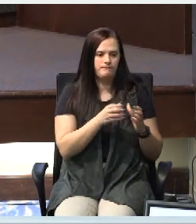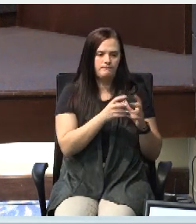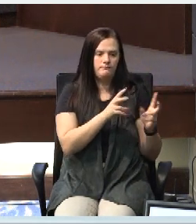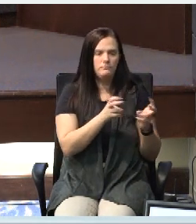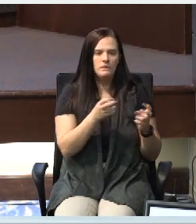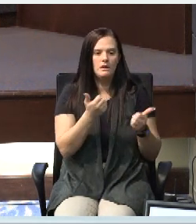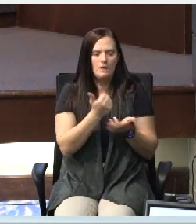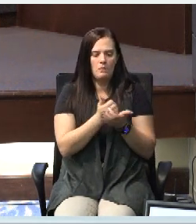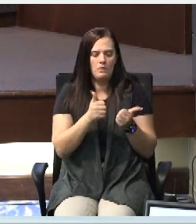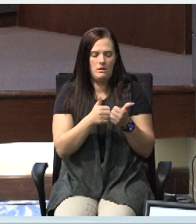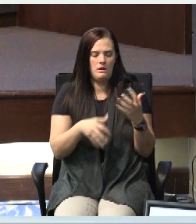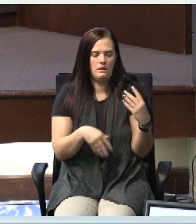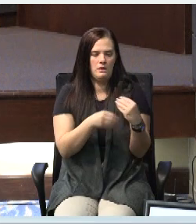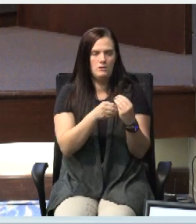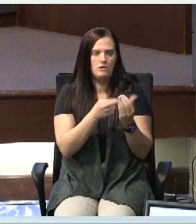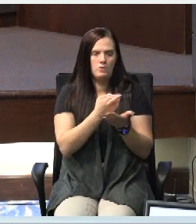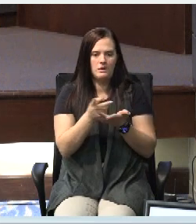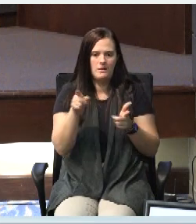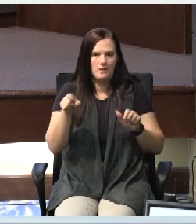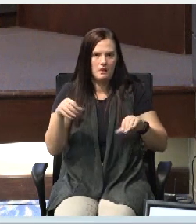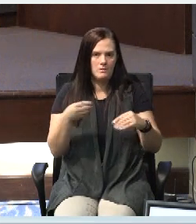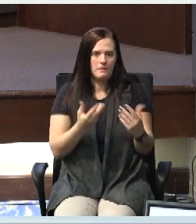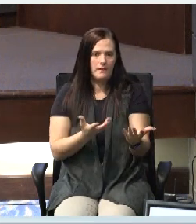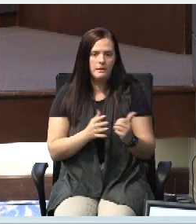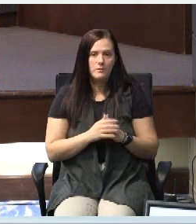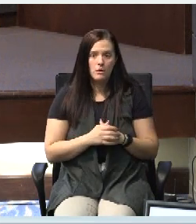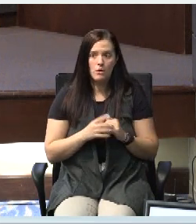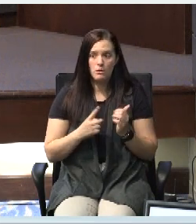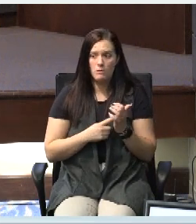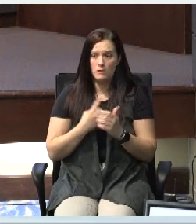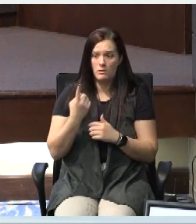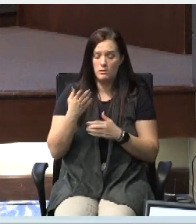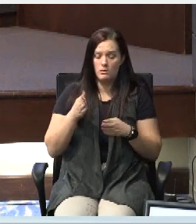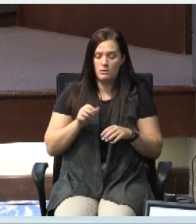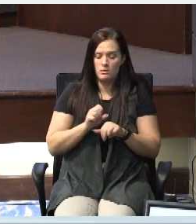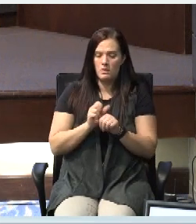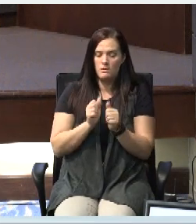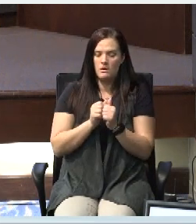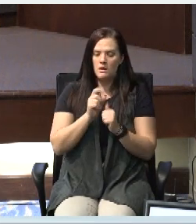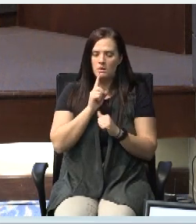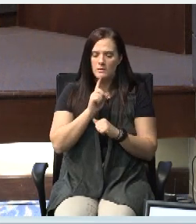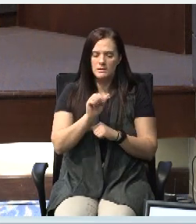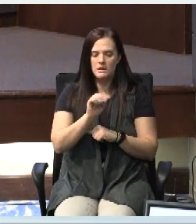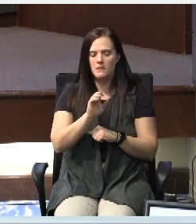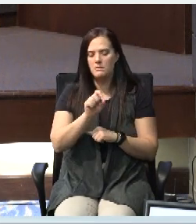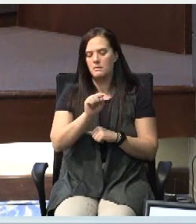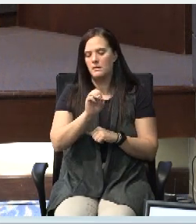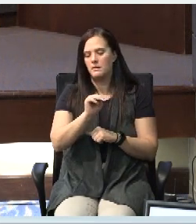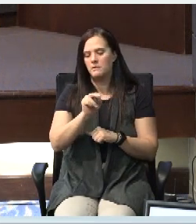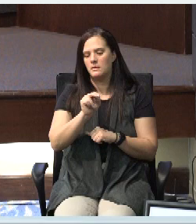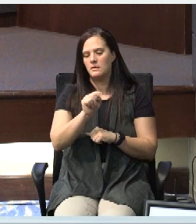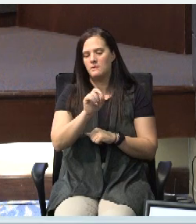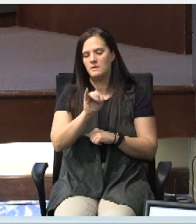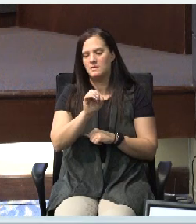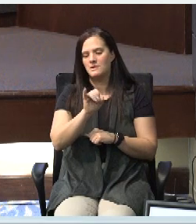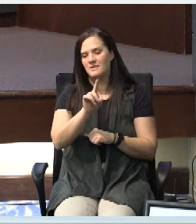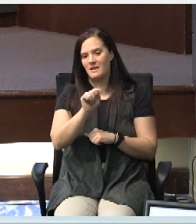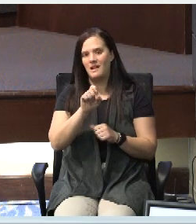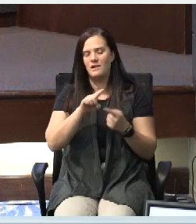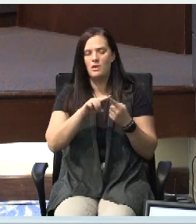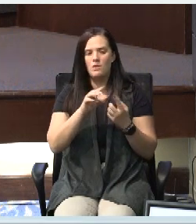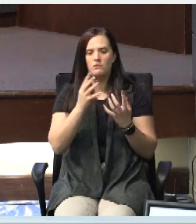additional resources they can provide. One such case we worked together was the abatement of a site in a wooded area that